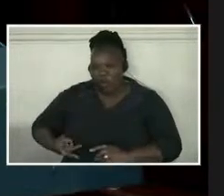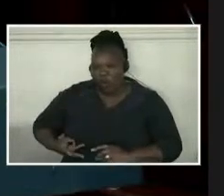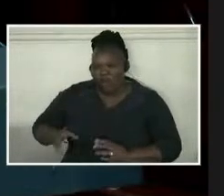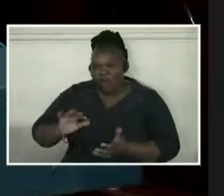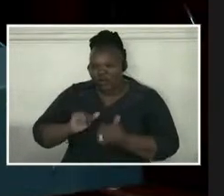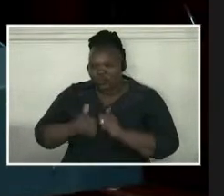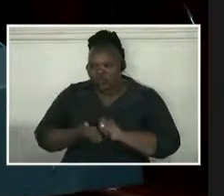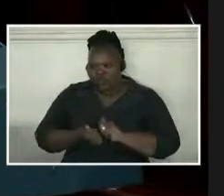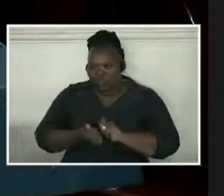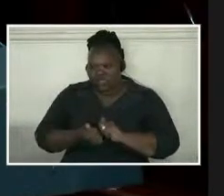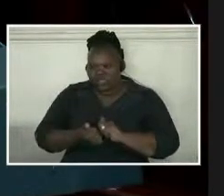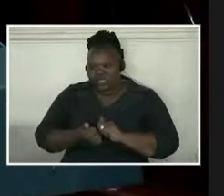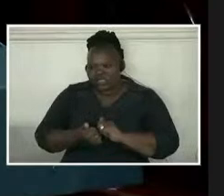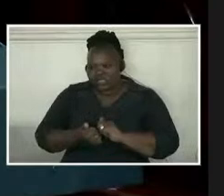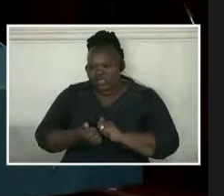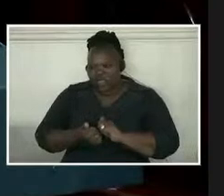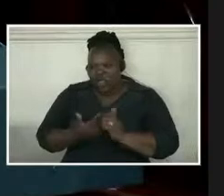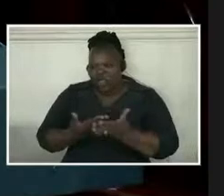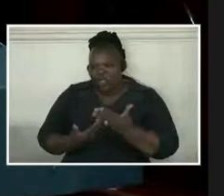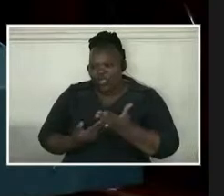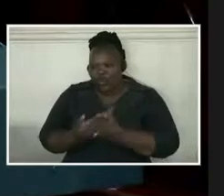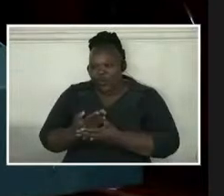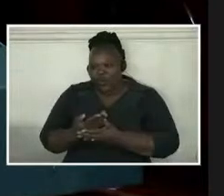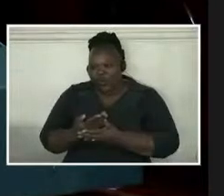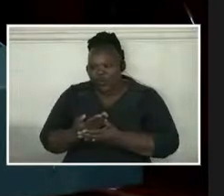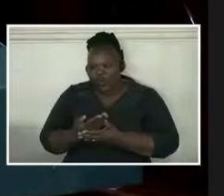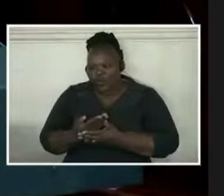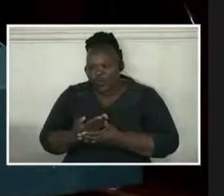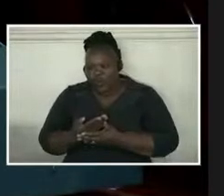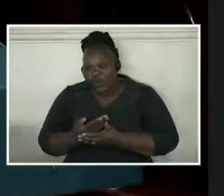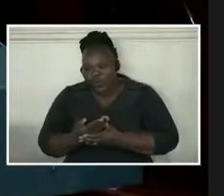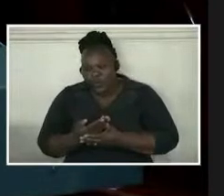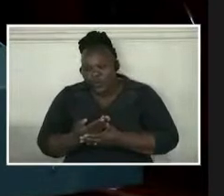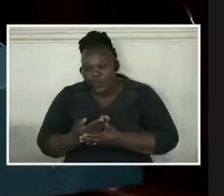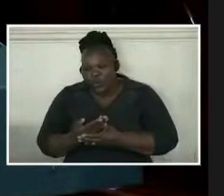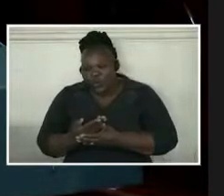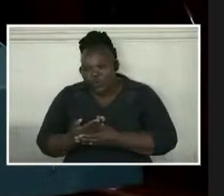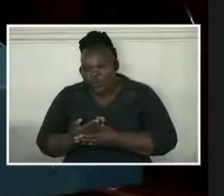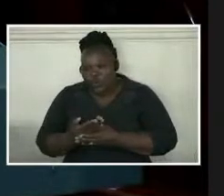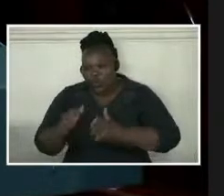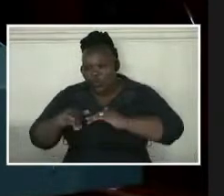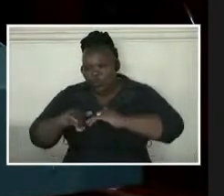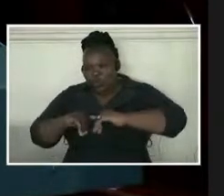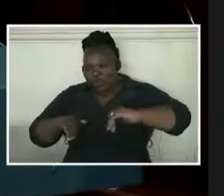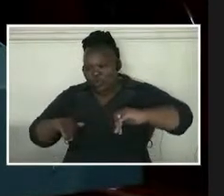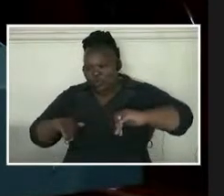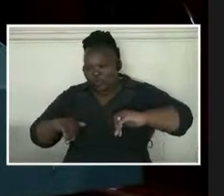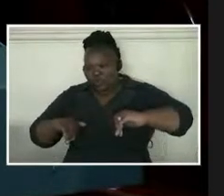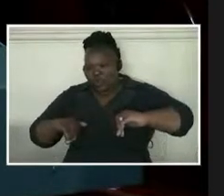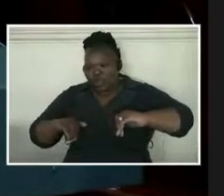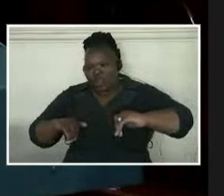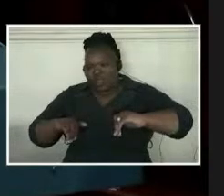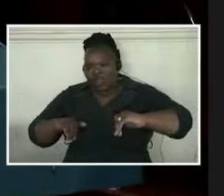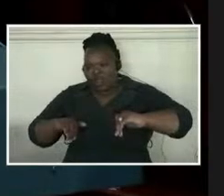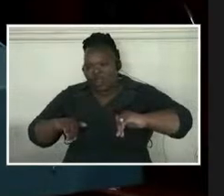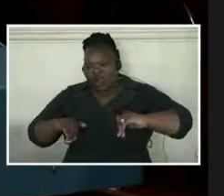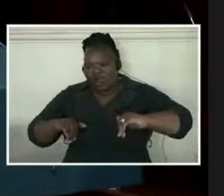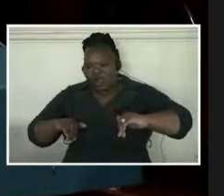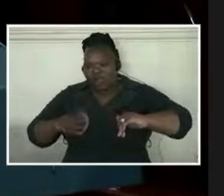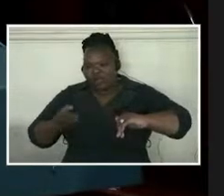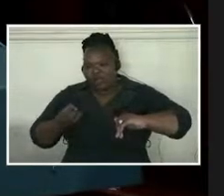sport through that through the desert disaggregation of beneficiaries in terms of